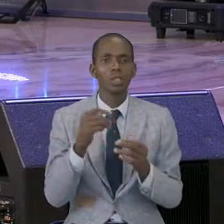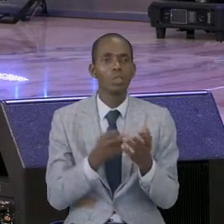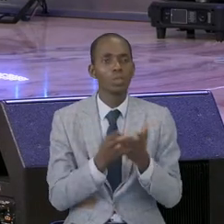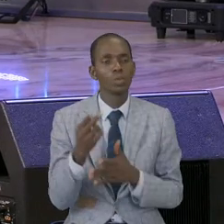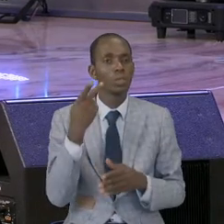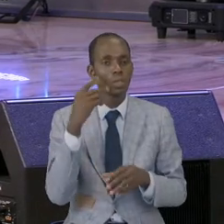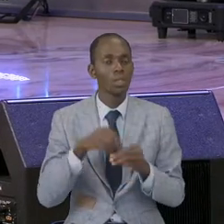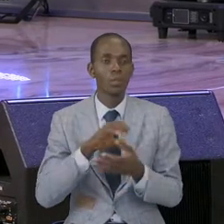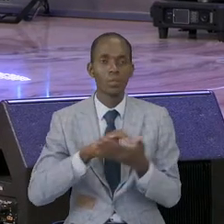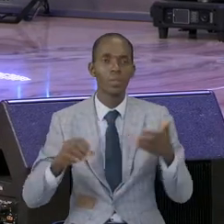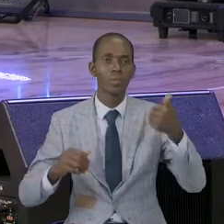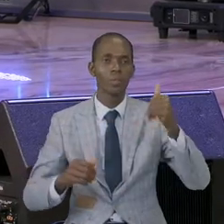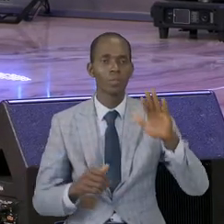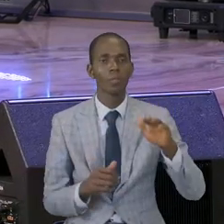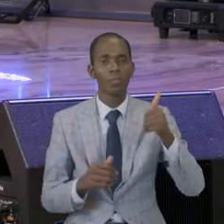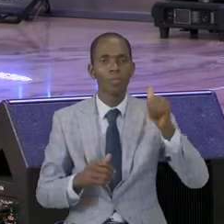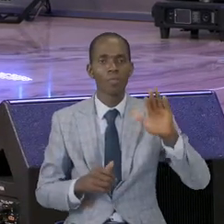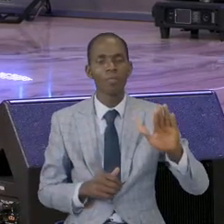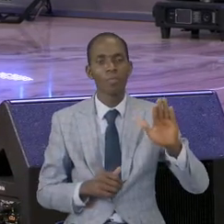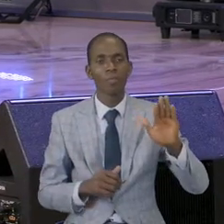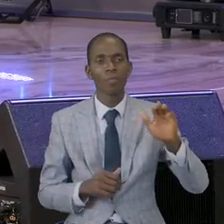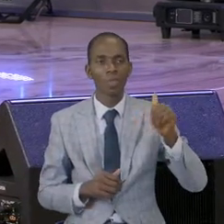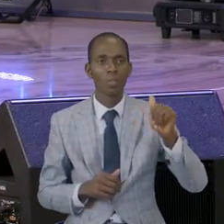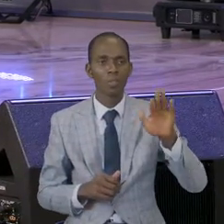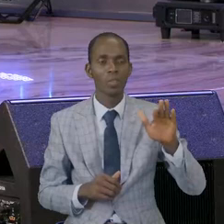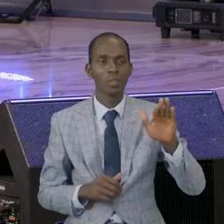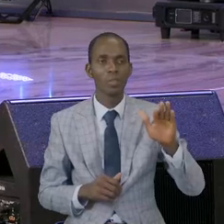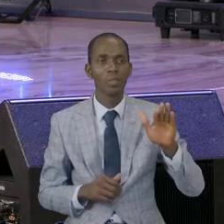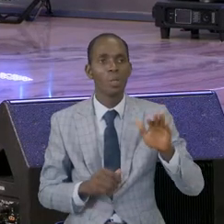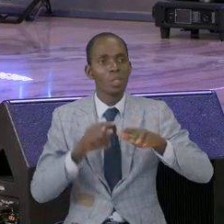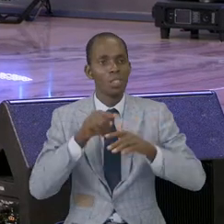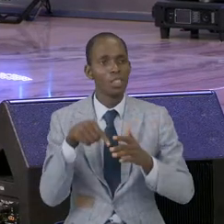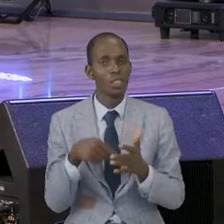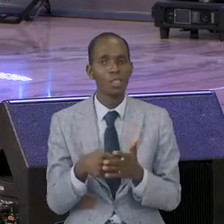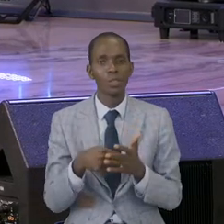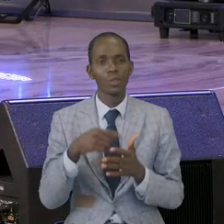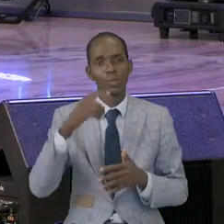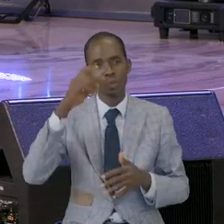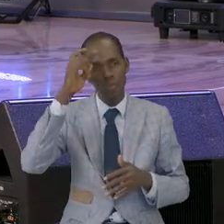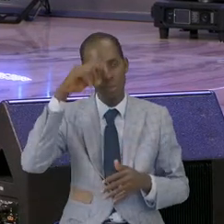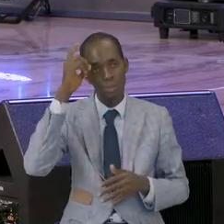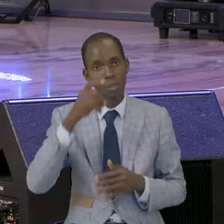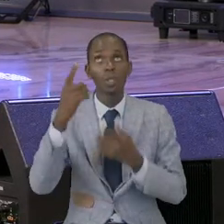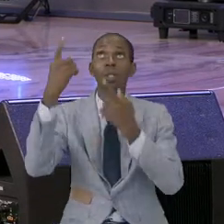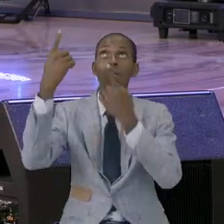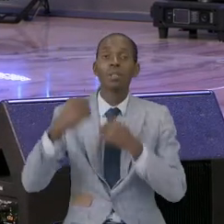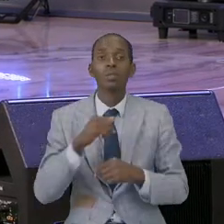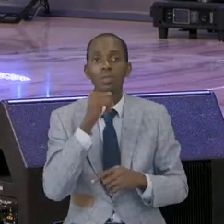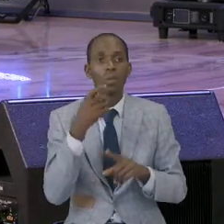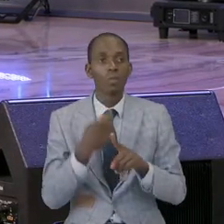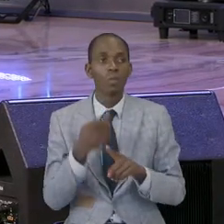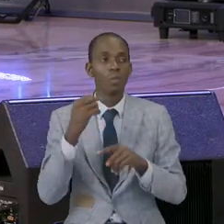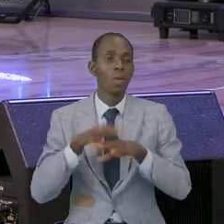In verse 15 tells us, this wisdom descended not from above, but